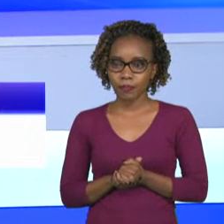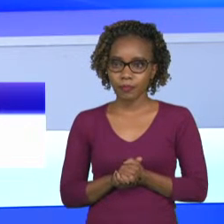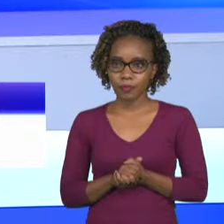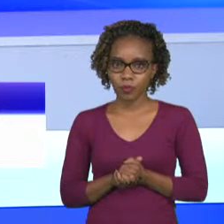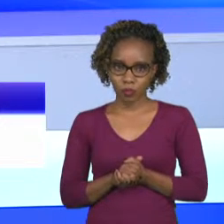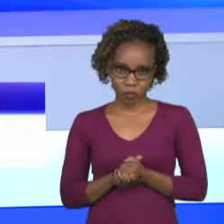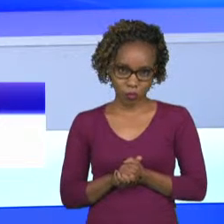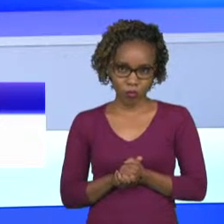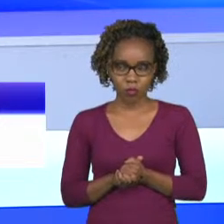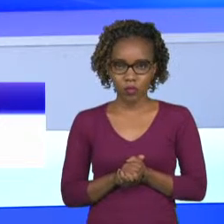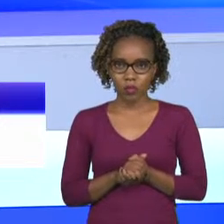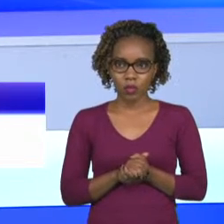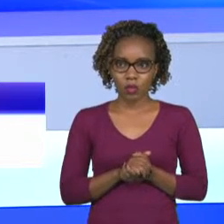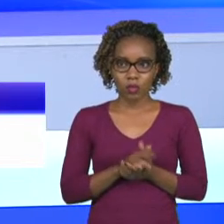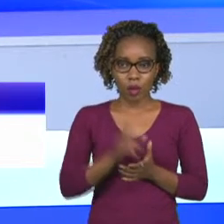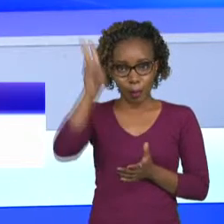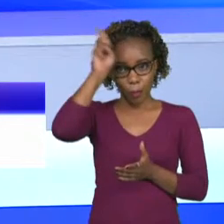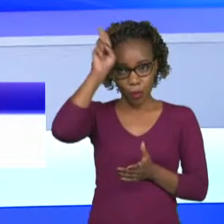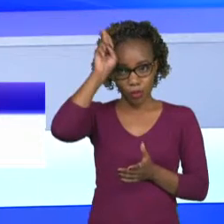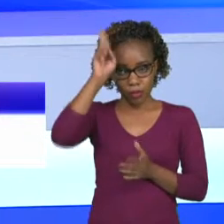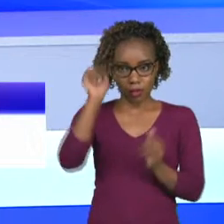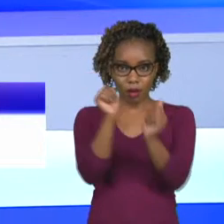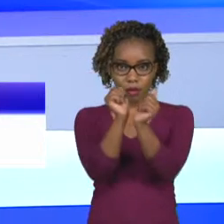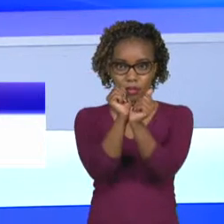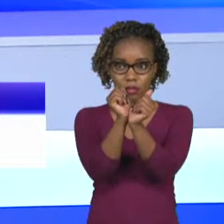The net raid by police saw 44 school